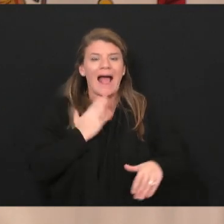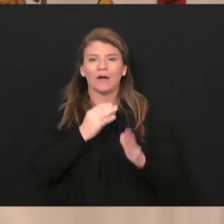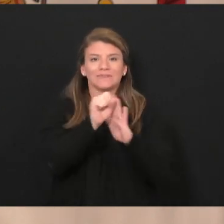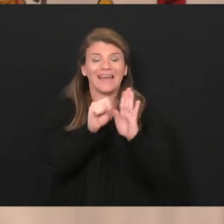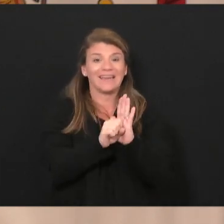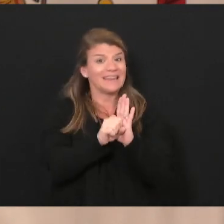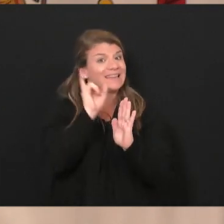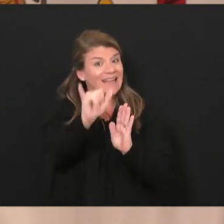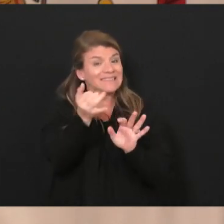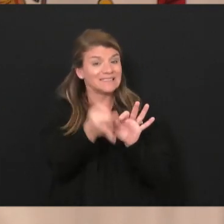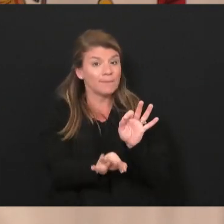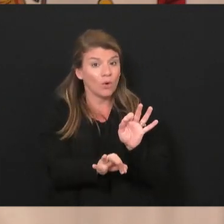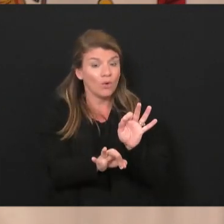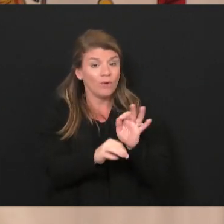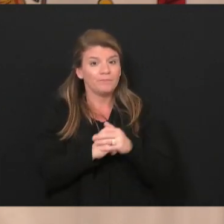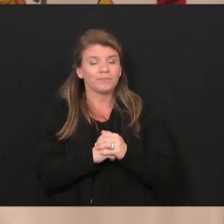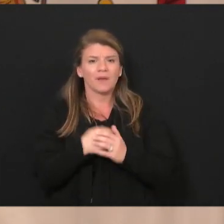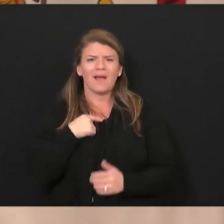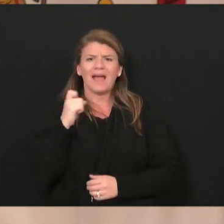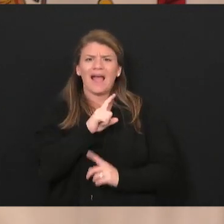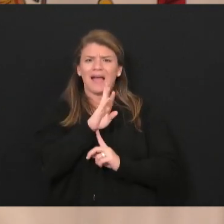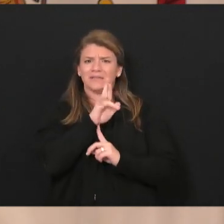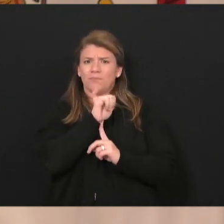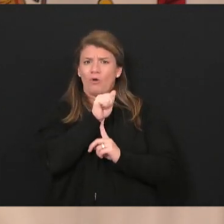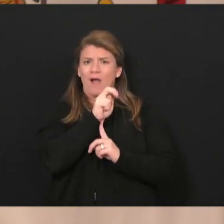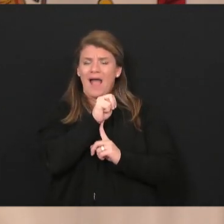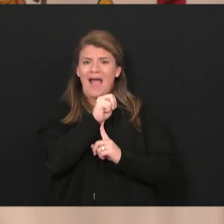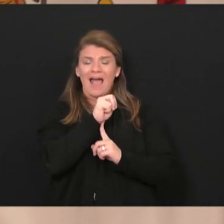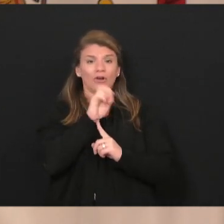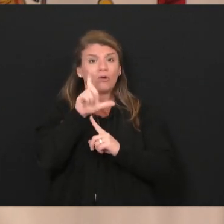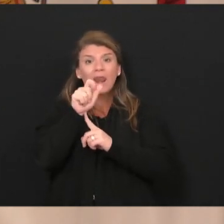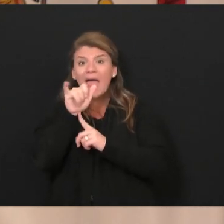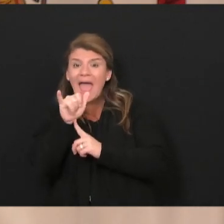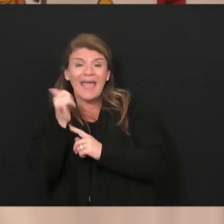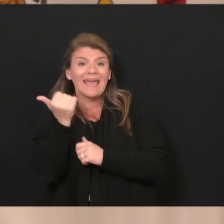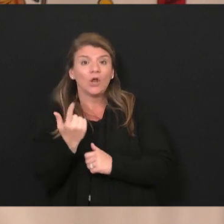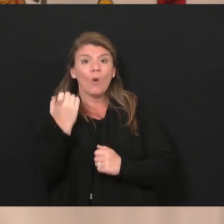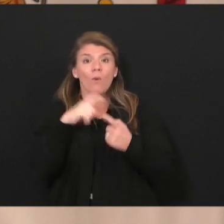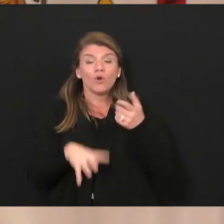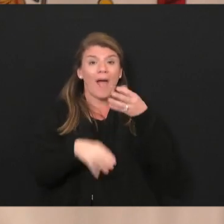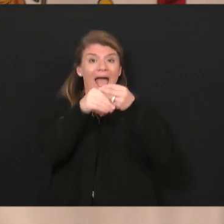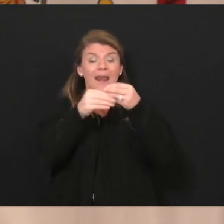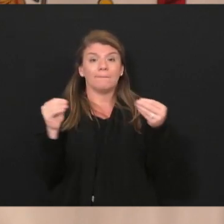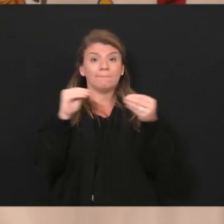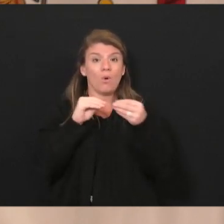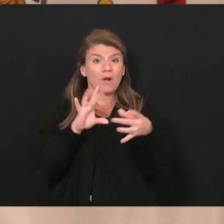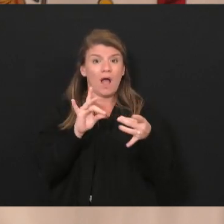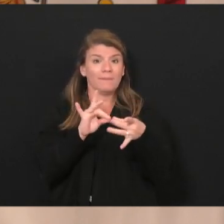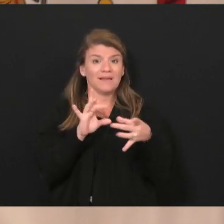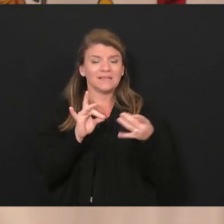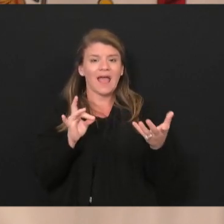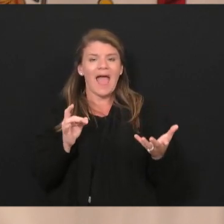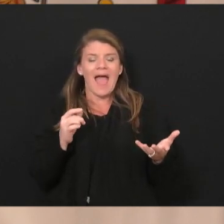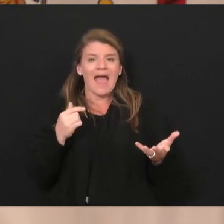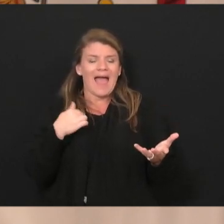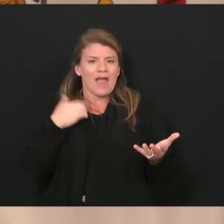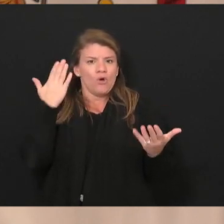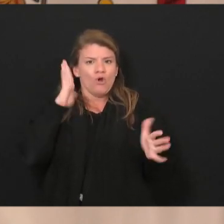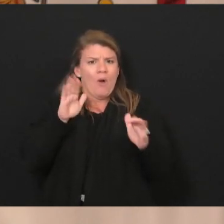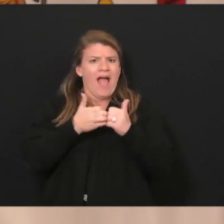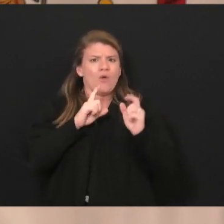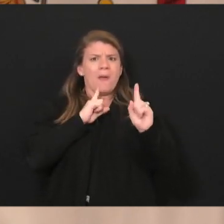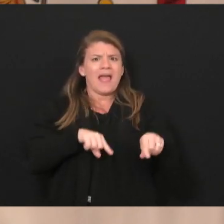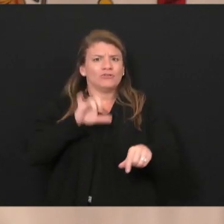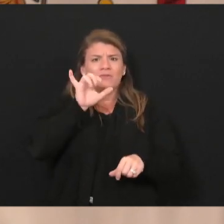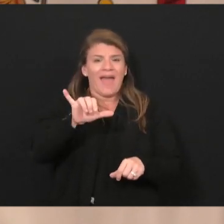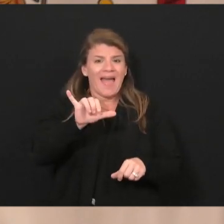so Brian, do you have any comment on that, or Clay, or anyone else? But But I really don't know how to answer it other than